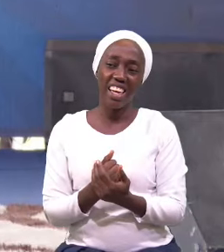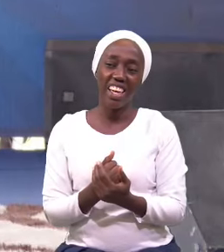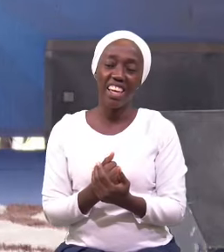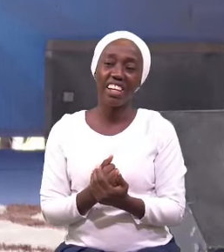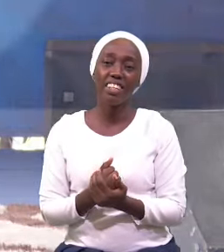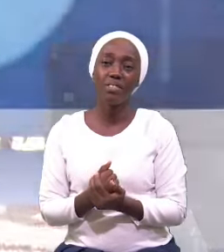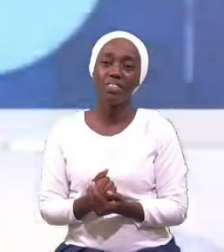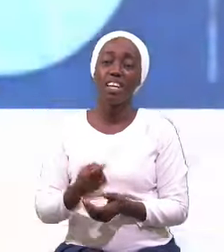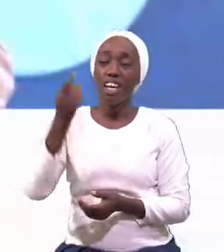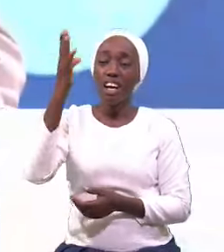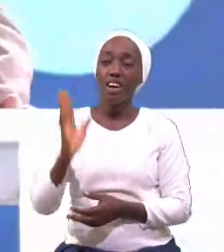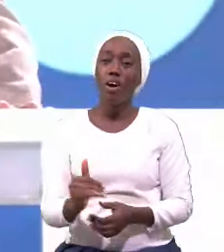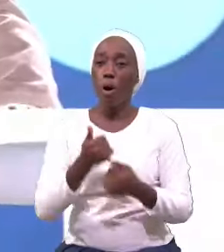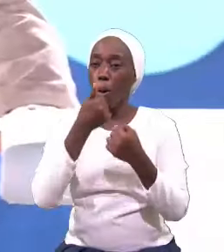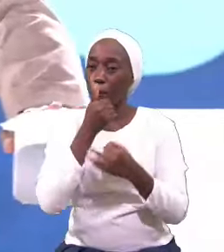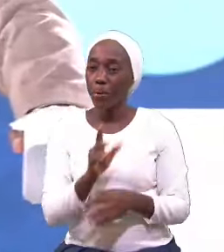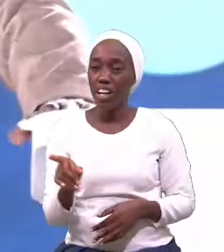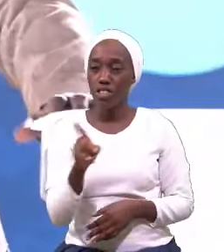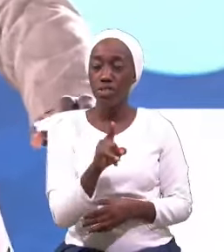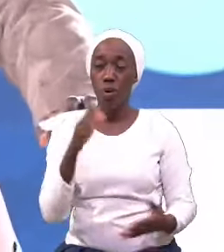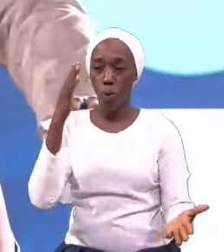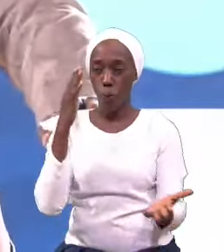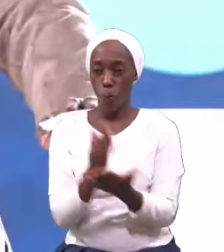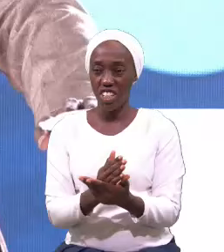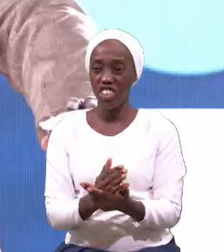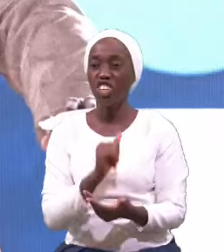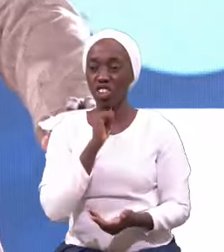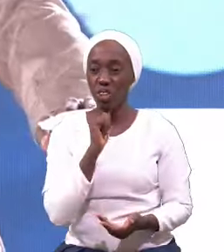God bless you. Quench not the spirit.